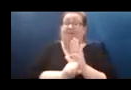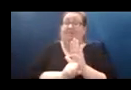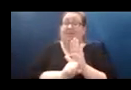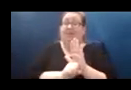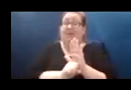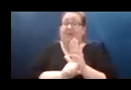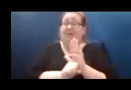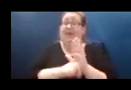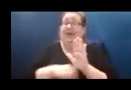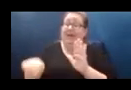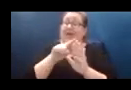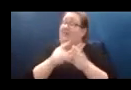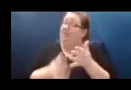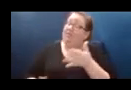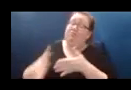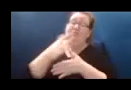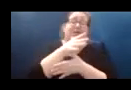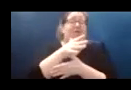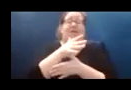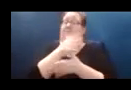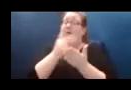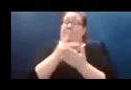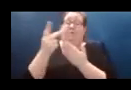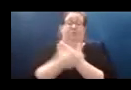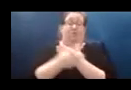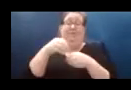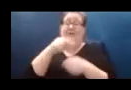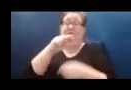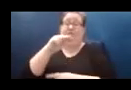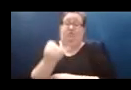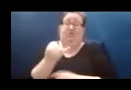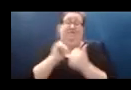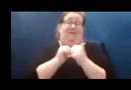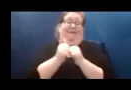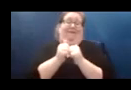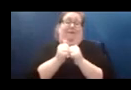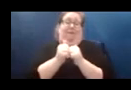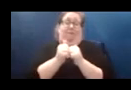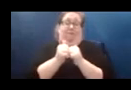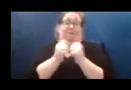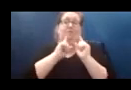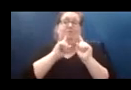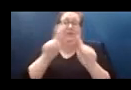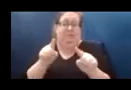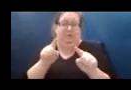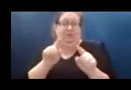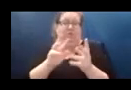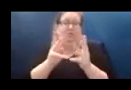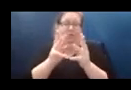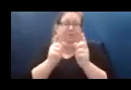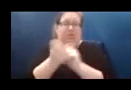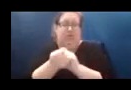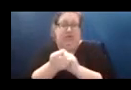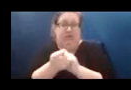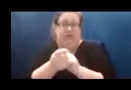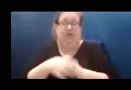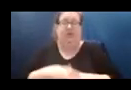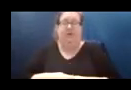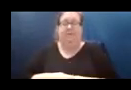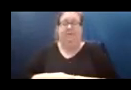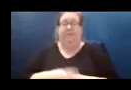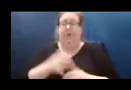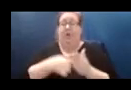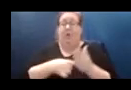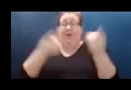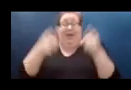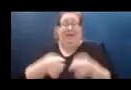the preeminent program in New Jersey for how we do that, how we respond to climate change. What happens here